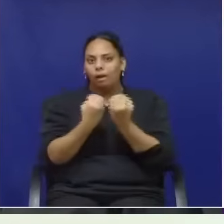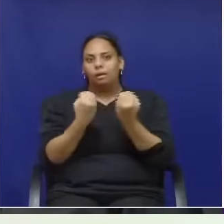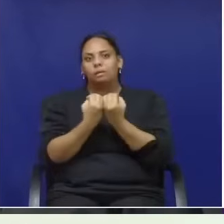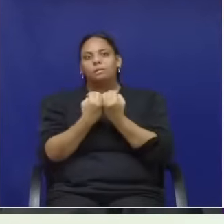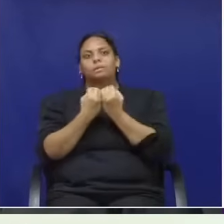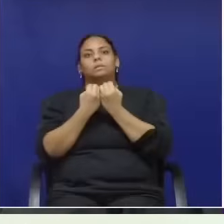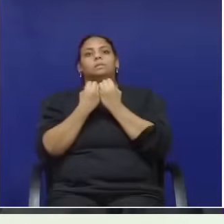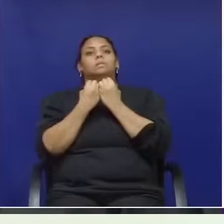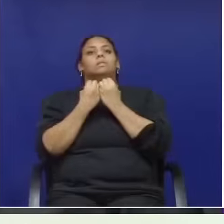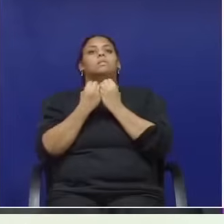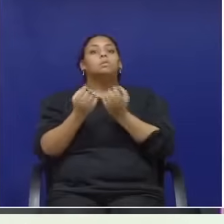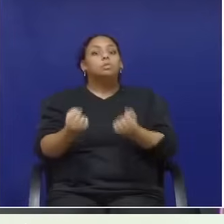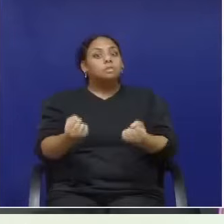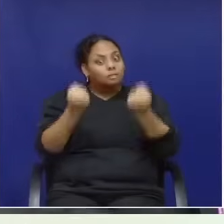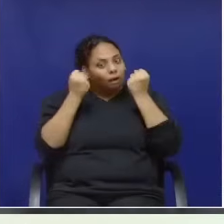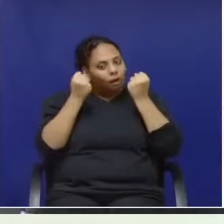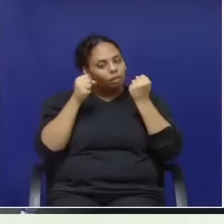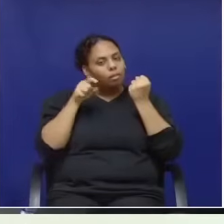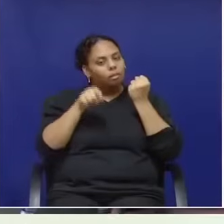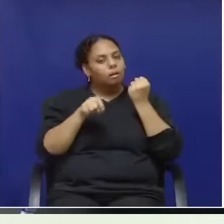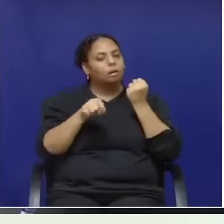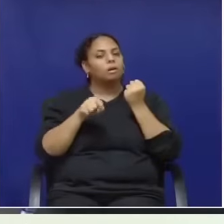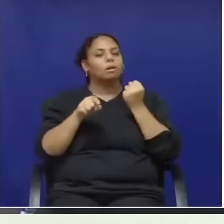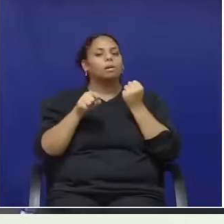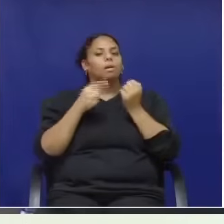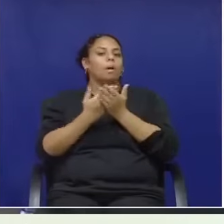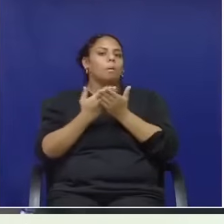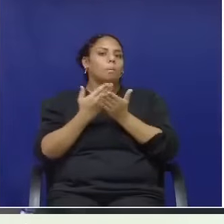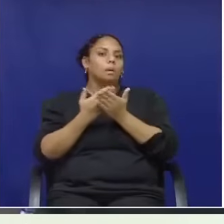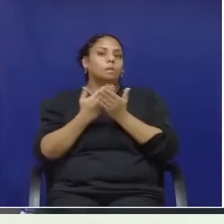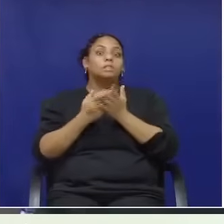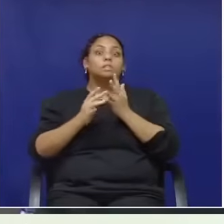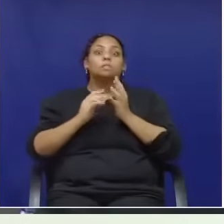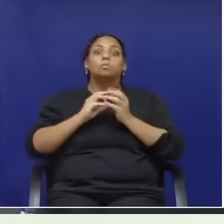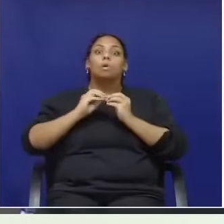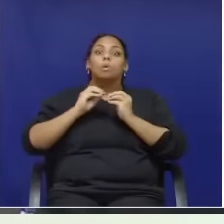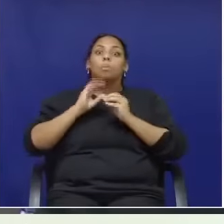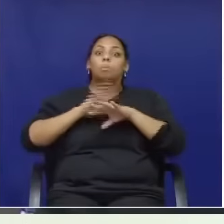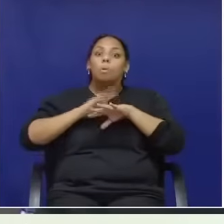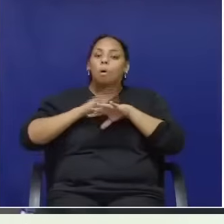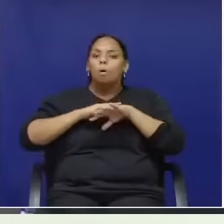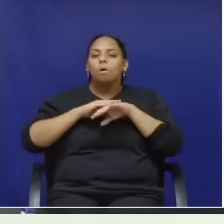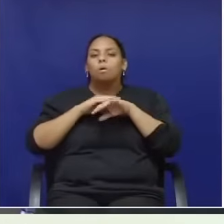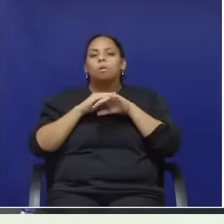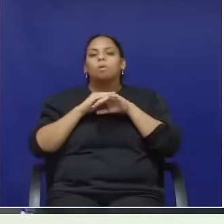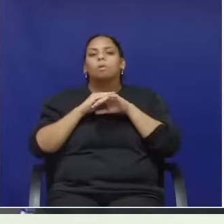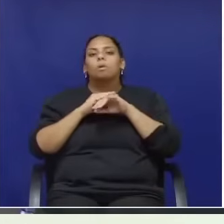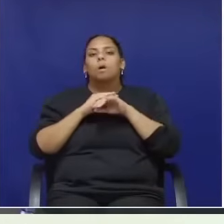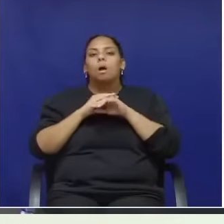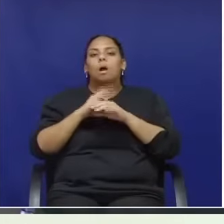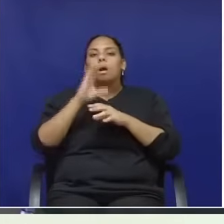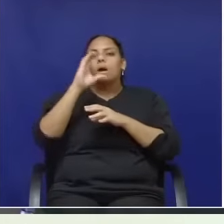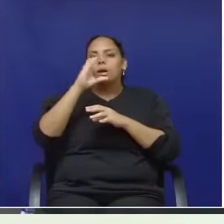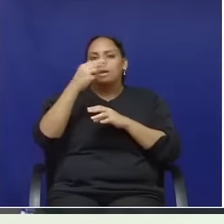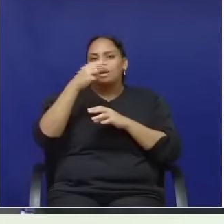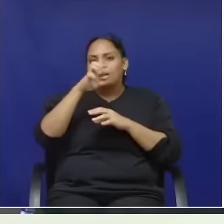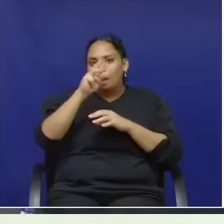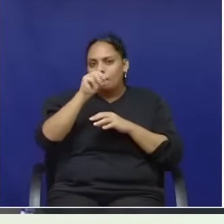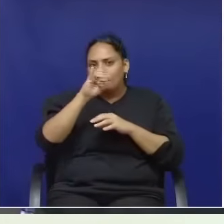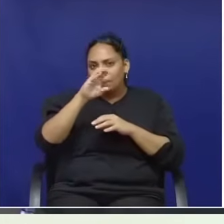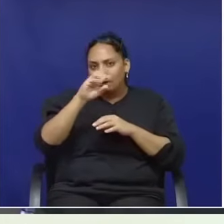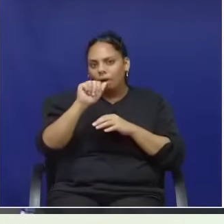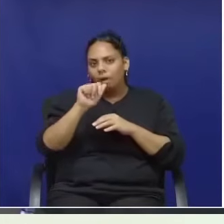forensic and analytical capabilities, enhancing the monitoring of precursor chemicals and